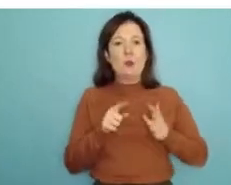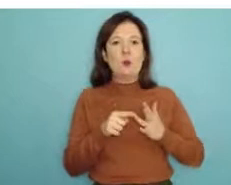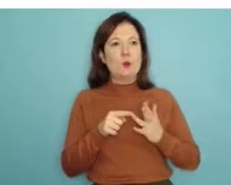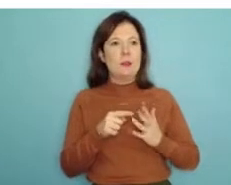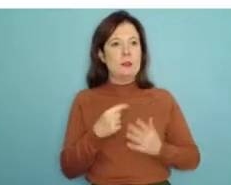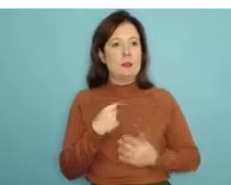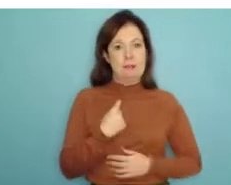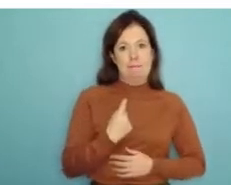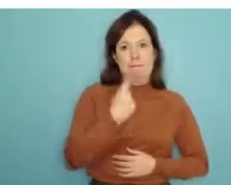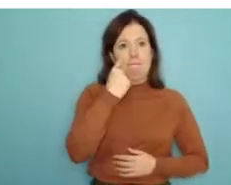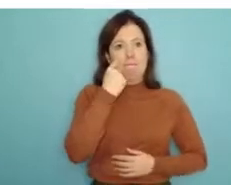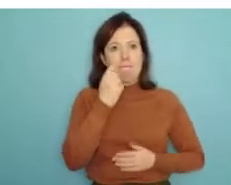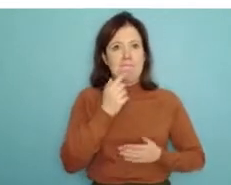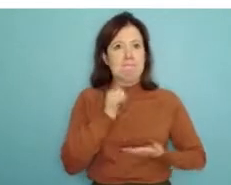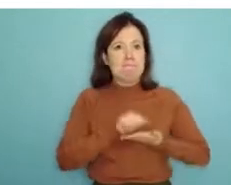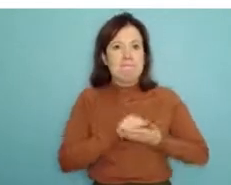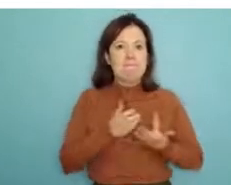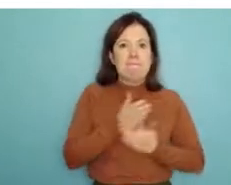wouldn't have done without that support.